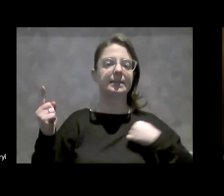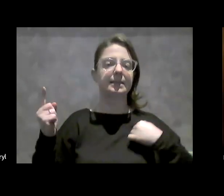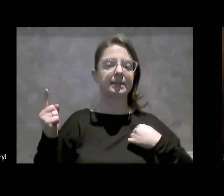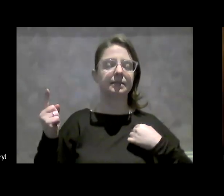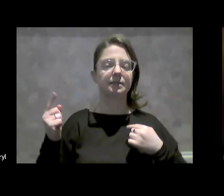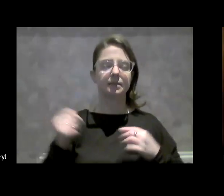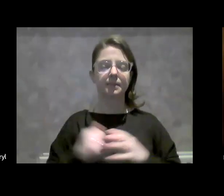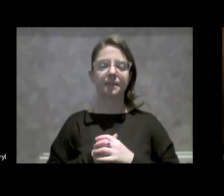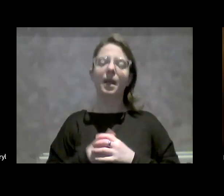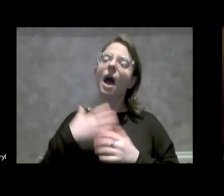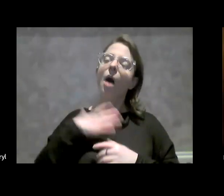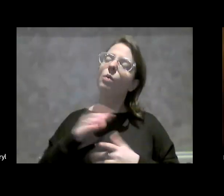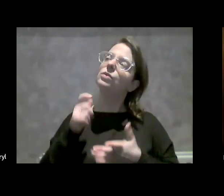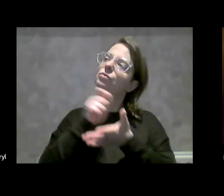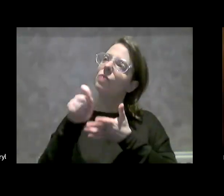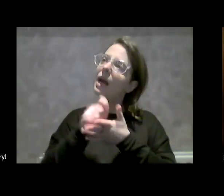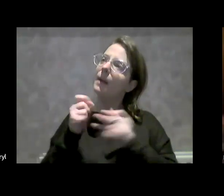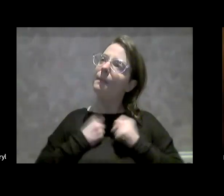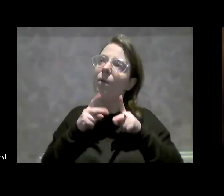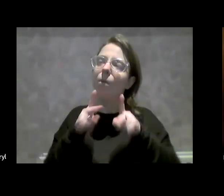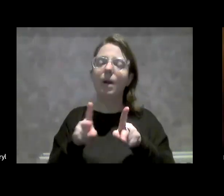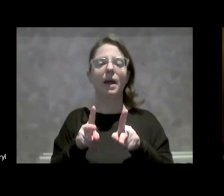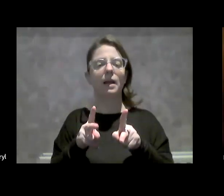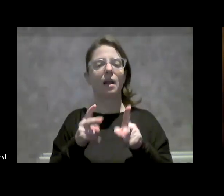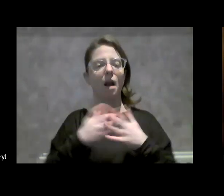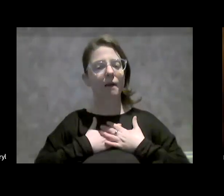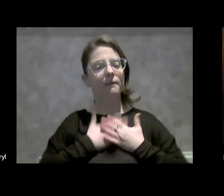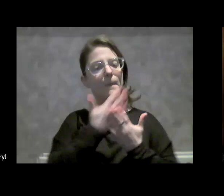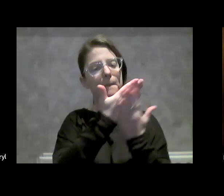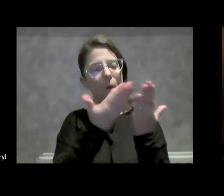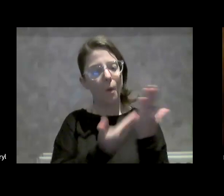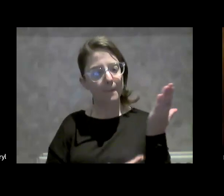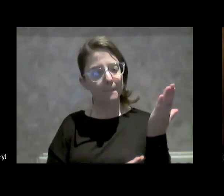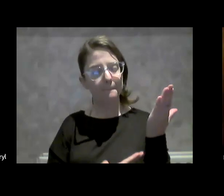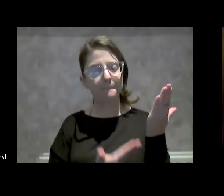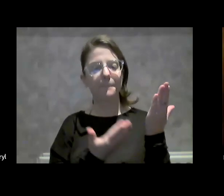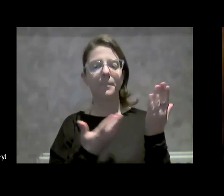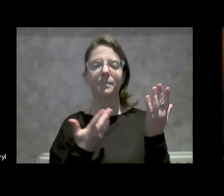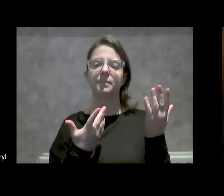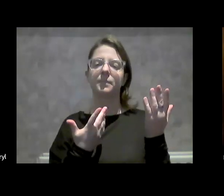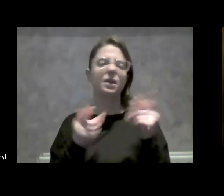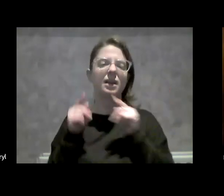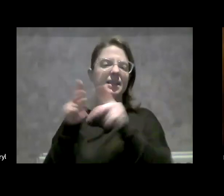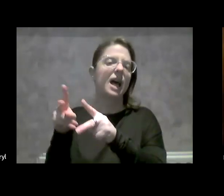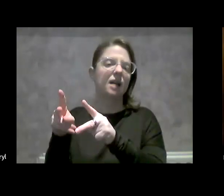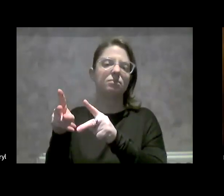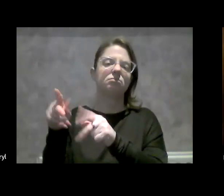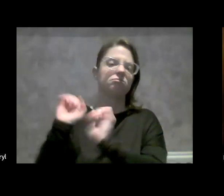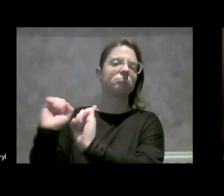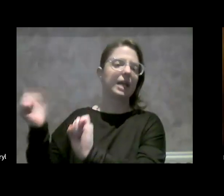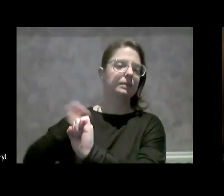I kind of wanted to write my own love poem that isn't necessarily about the type of love people